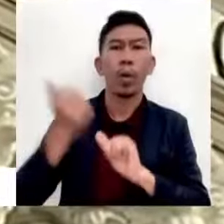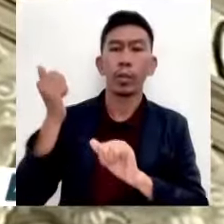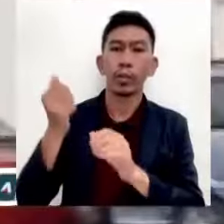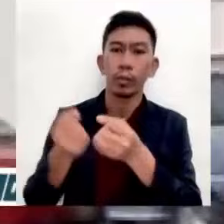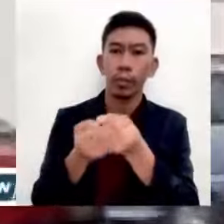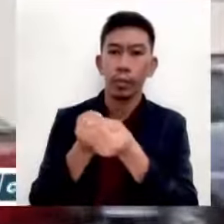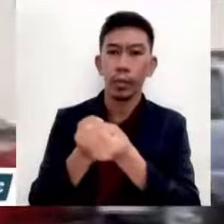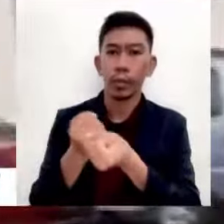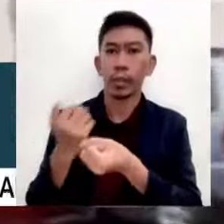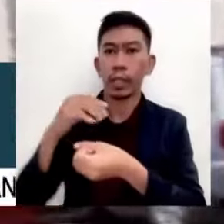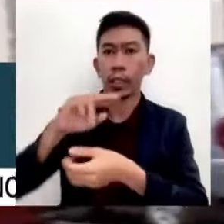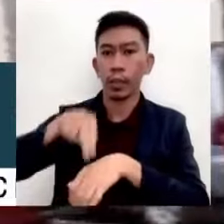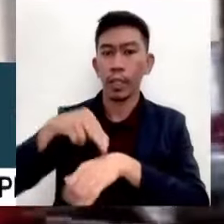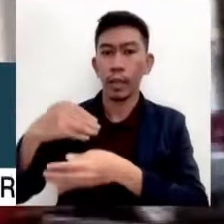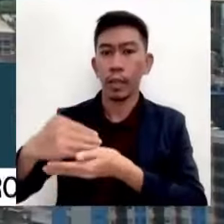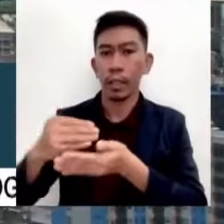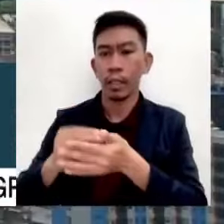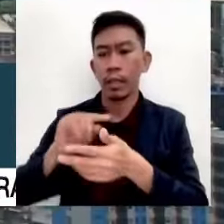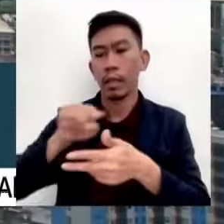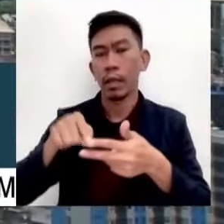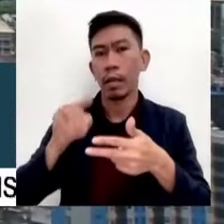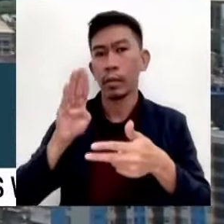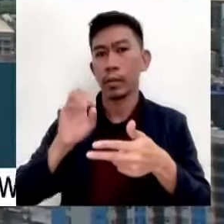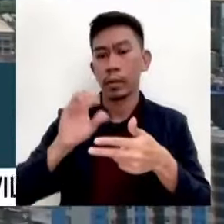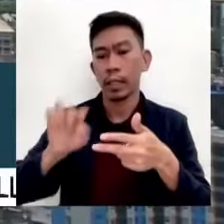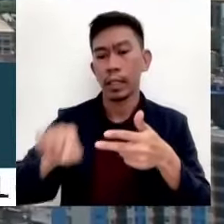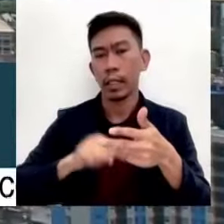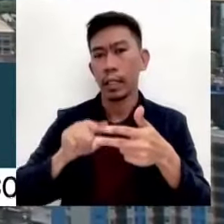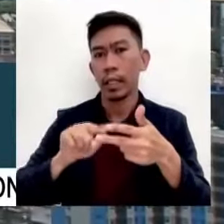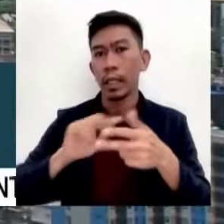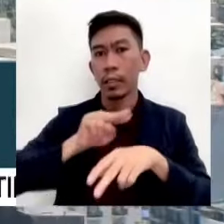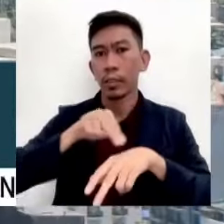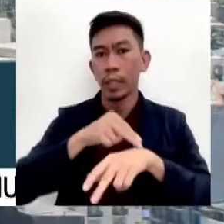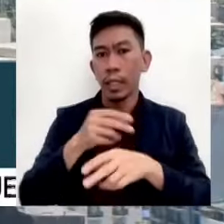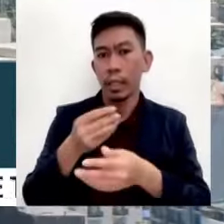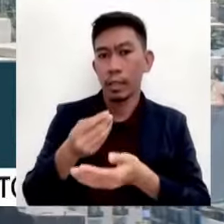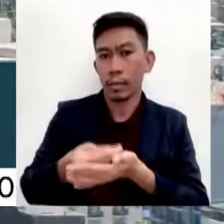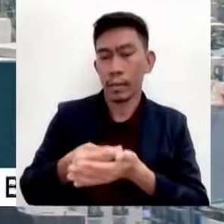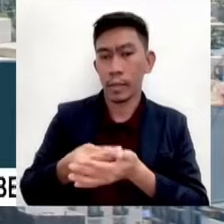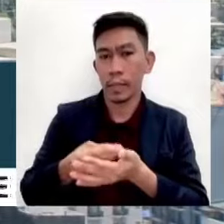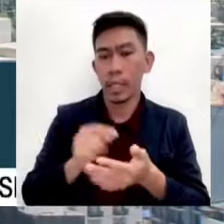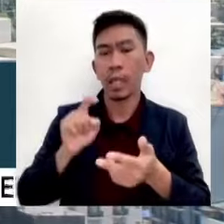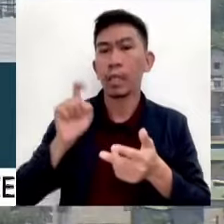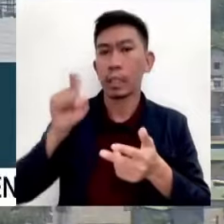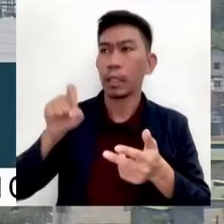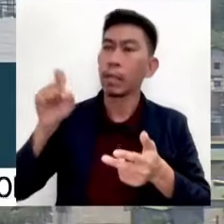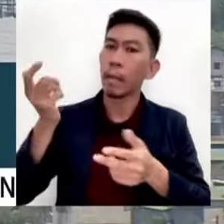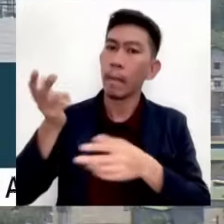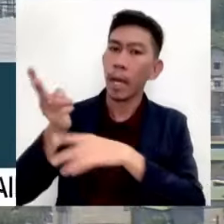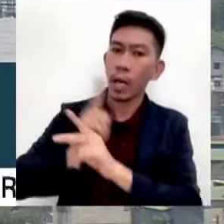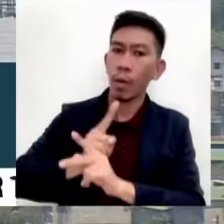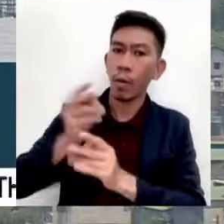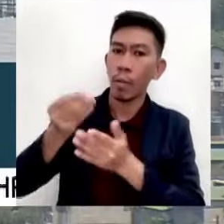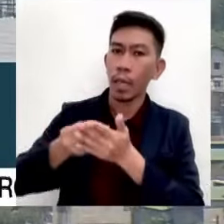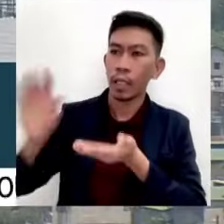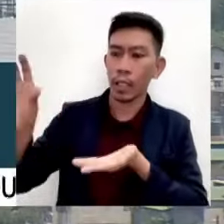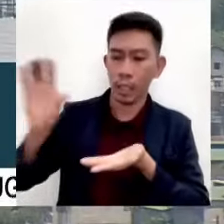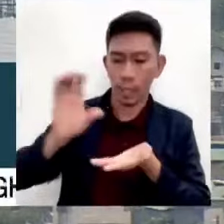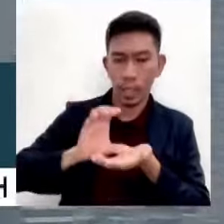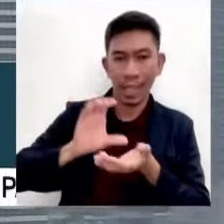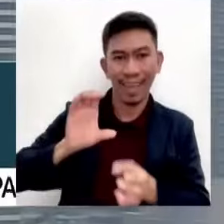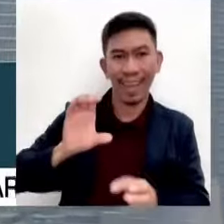of Customs and the National Treasury. The government will also need to borrow money to fund the 2024 budget. Jackie